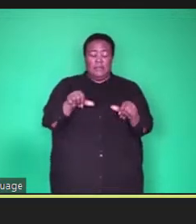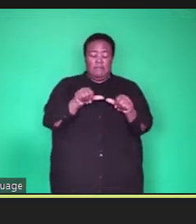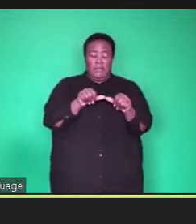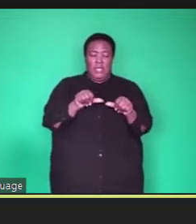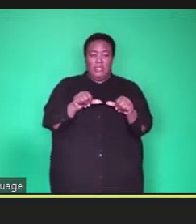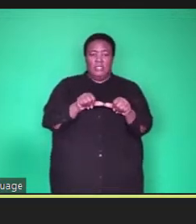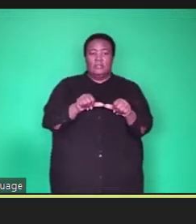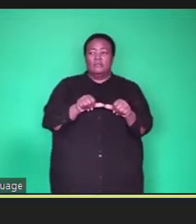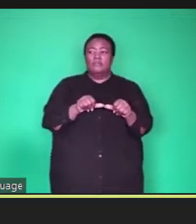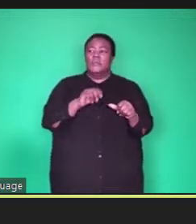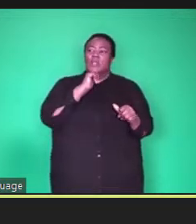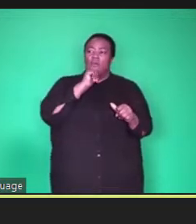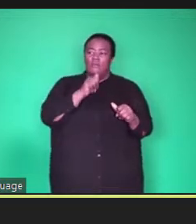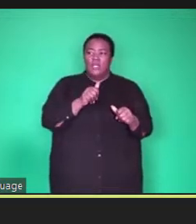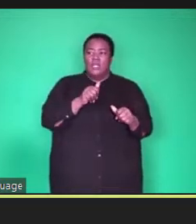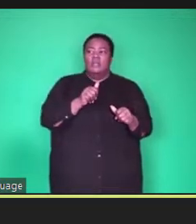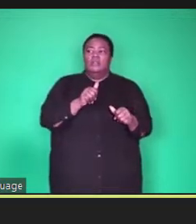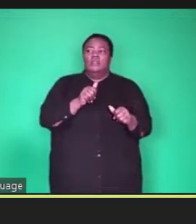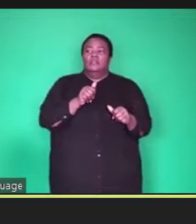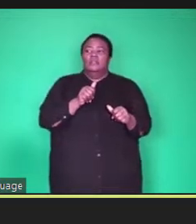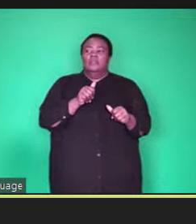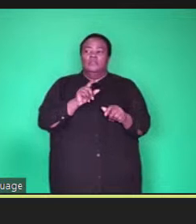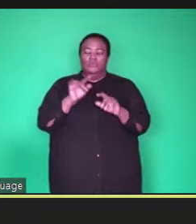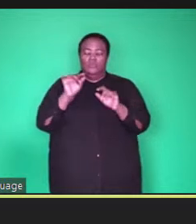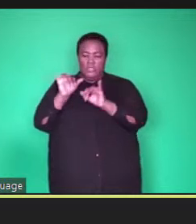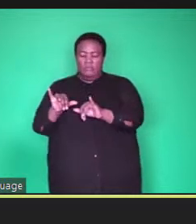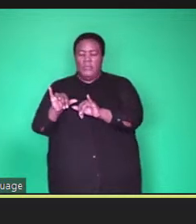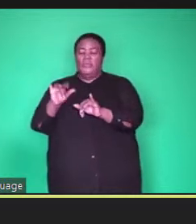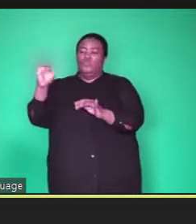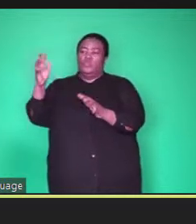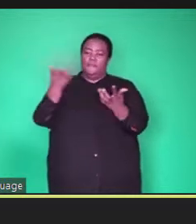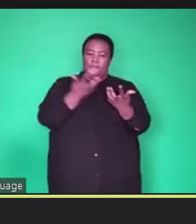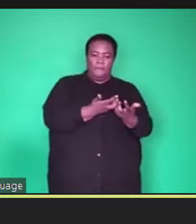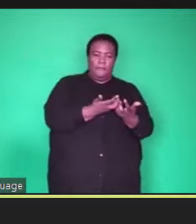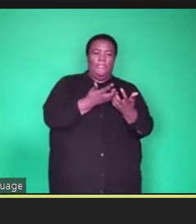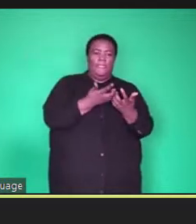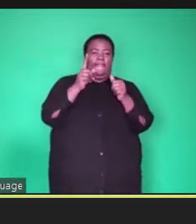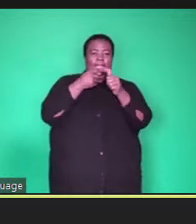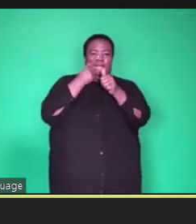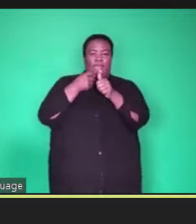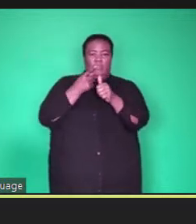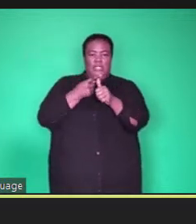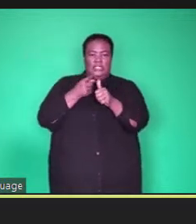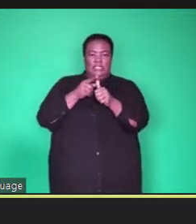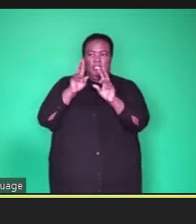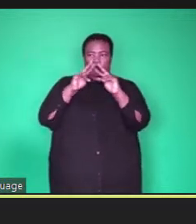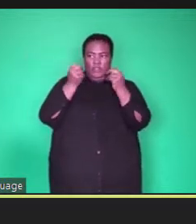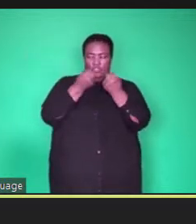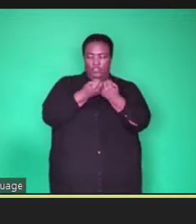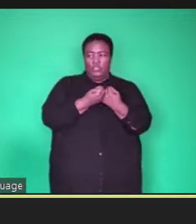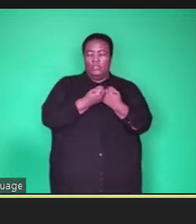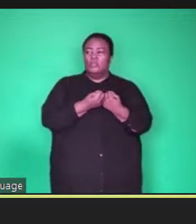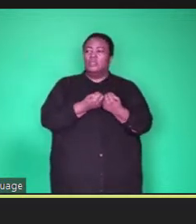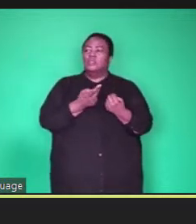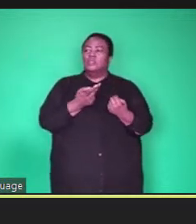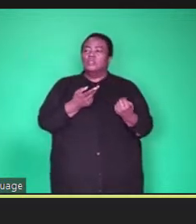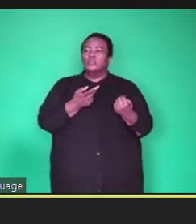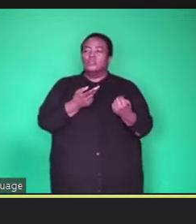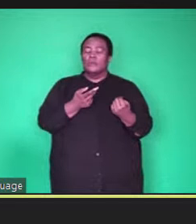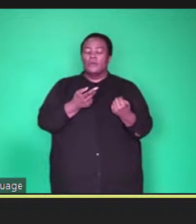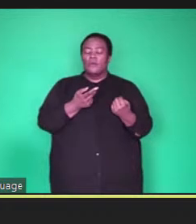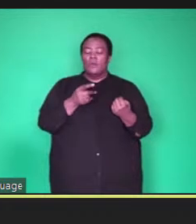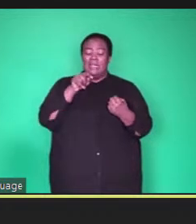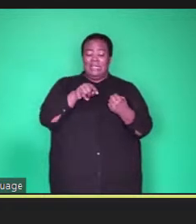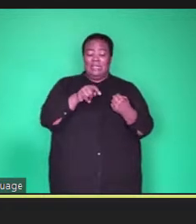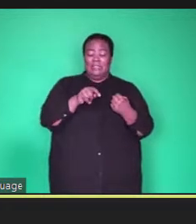non-residents to complement what we've seen in the national census. Now, as a scholar of this for more than a decade, I want